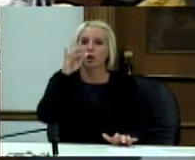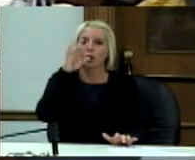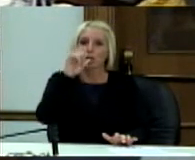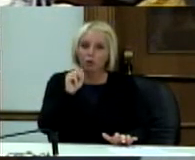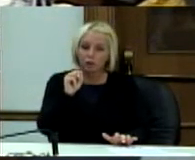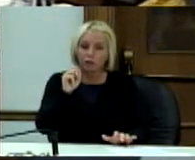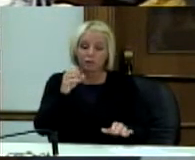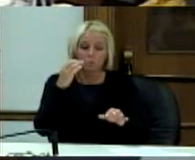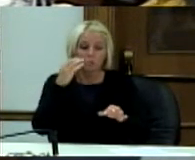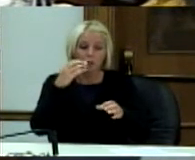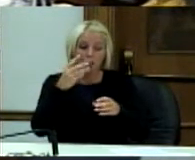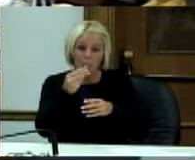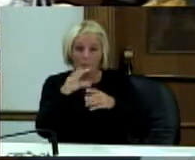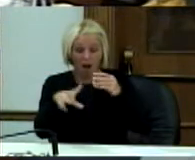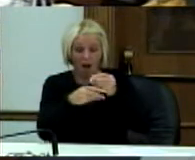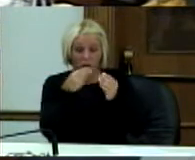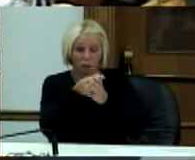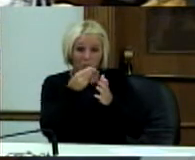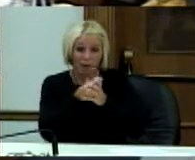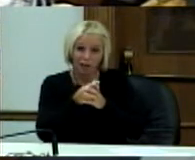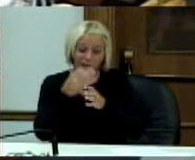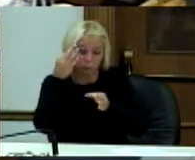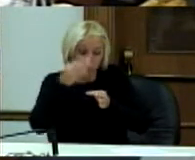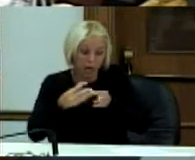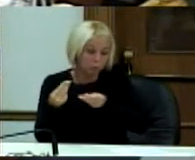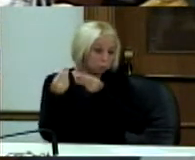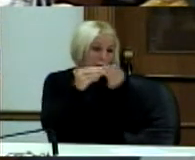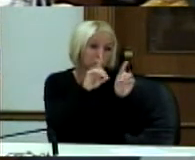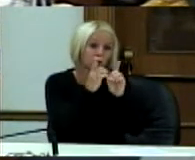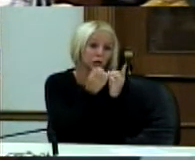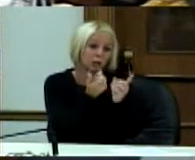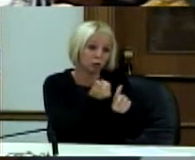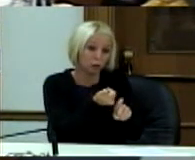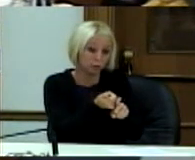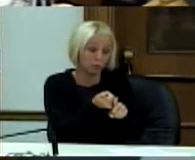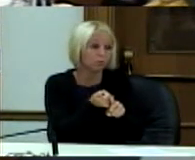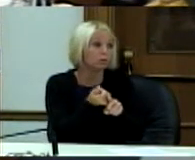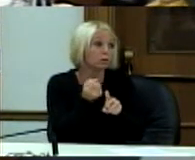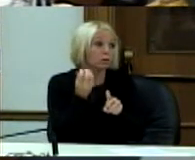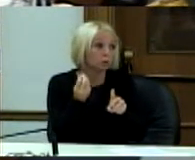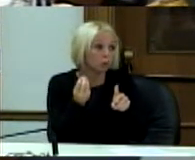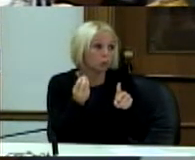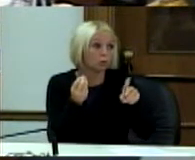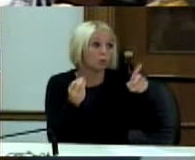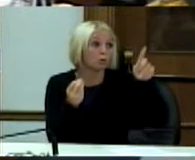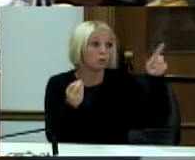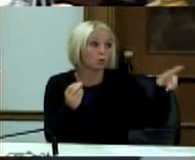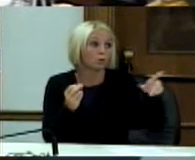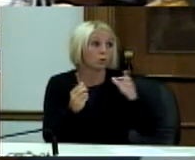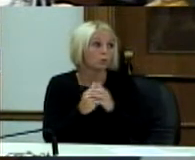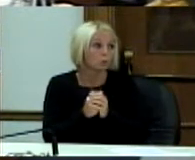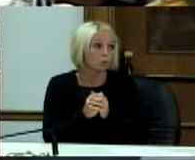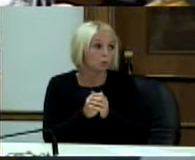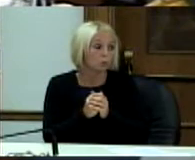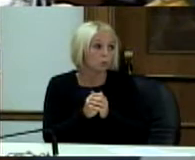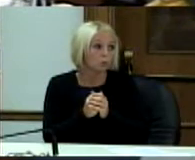extra in it and they decided just to bequeath that to the district. Sure. Yeah. So.